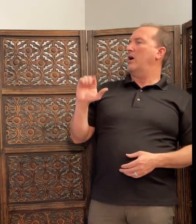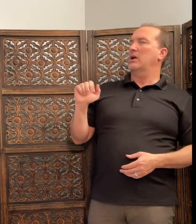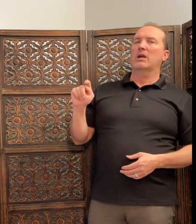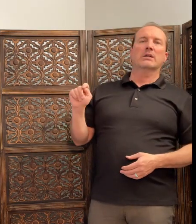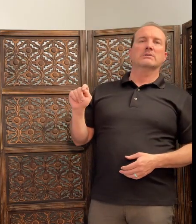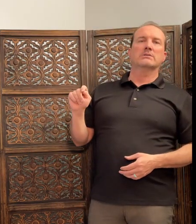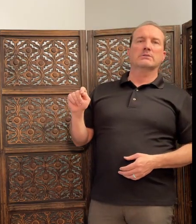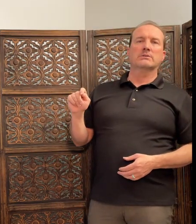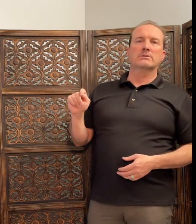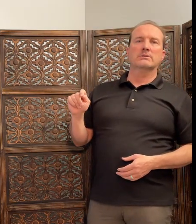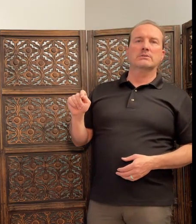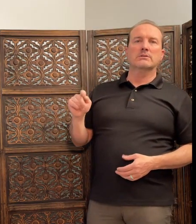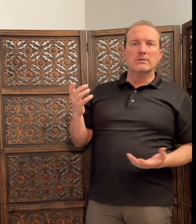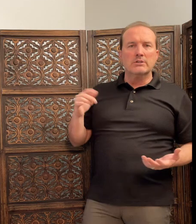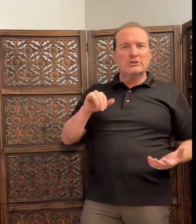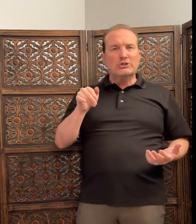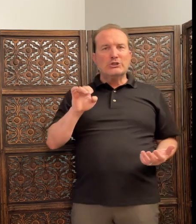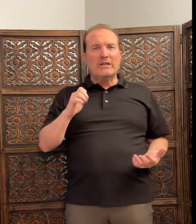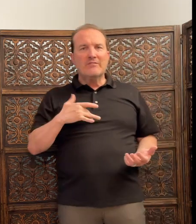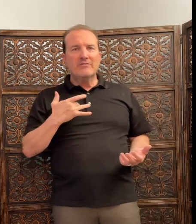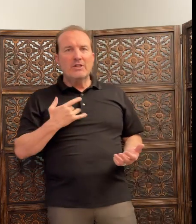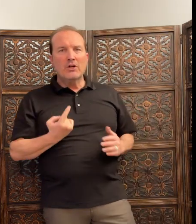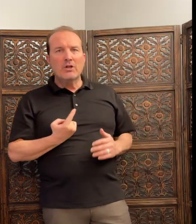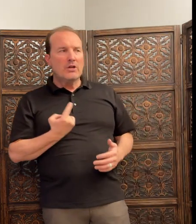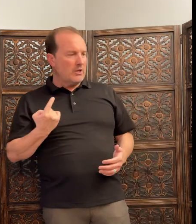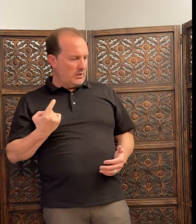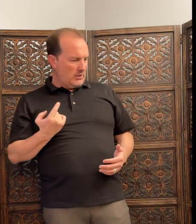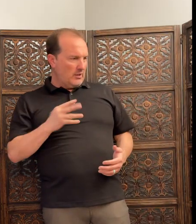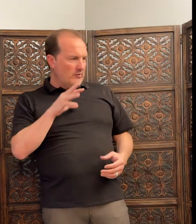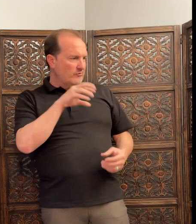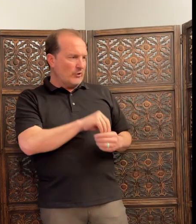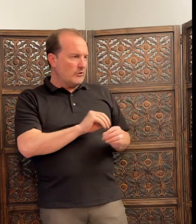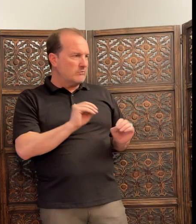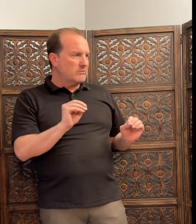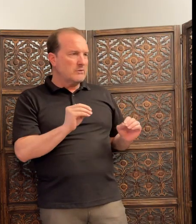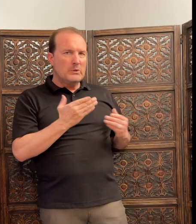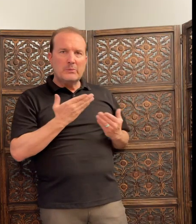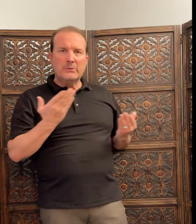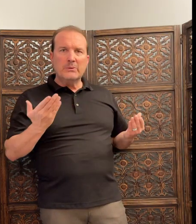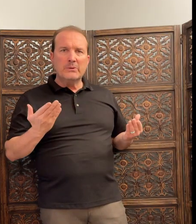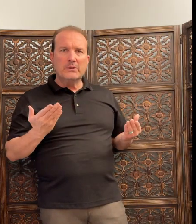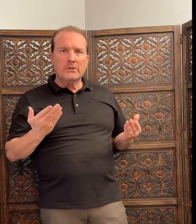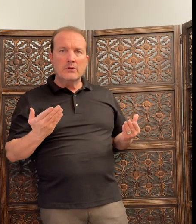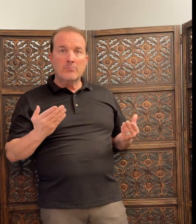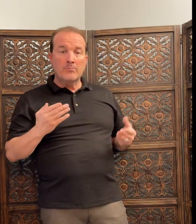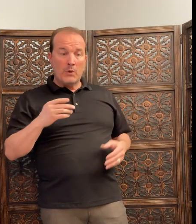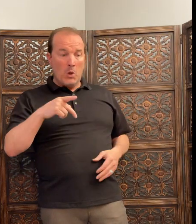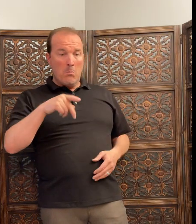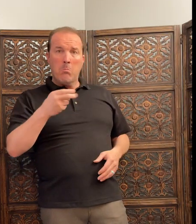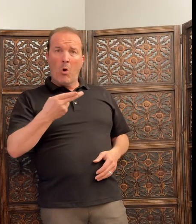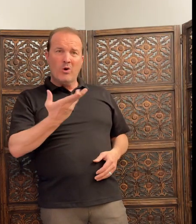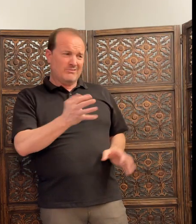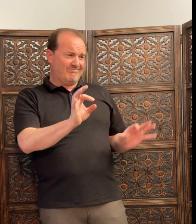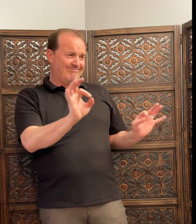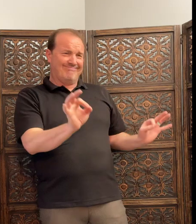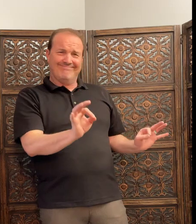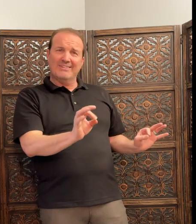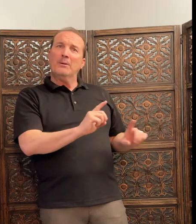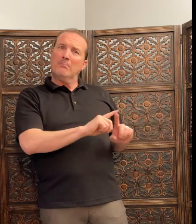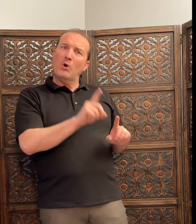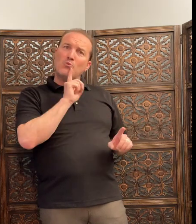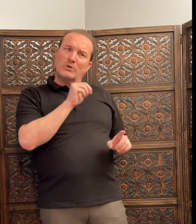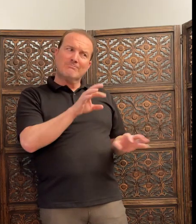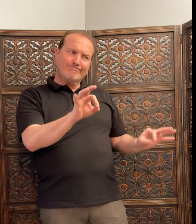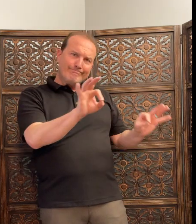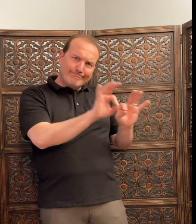outcast. It's no wonder why Janie feels lonely and removed from the community. The porch may seem like an ordinary place to